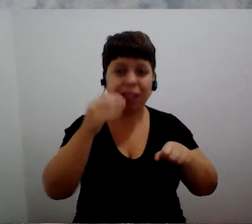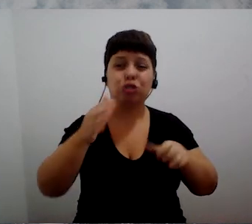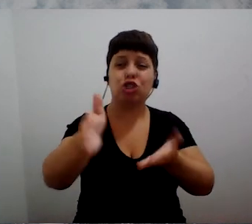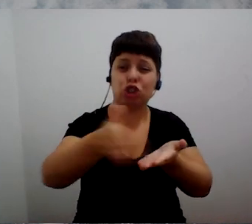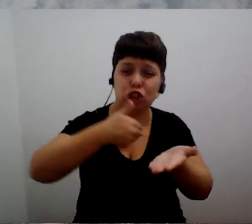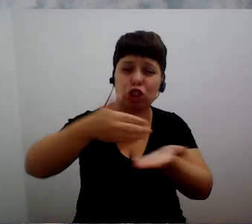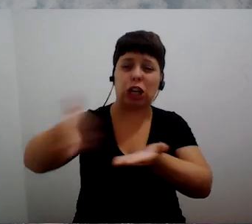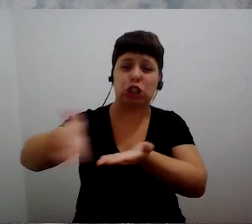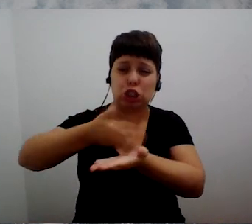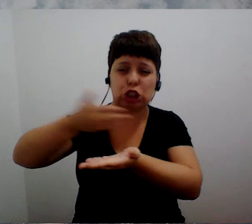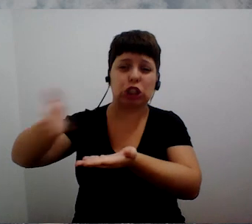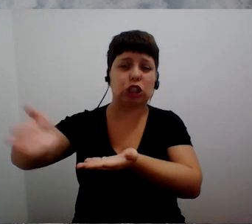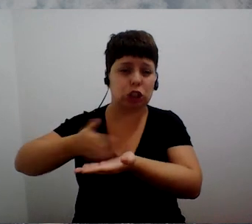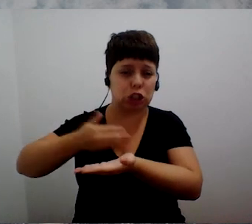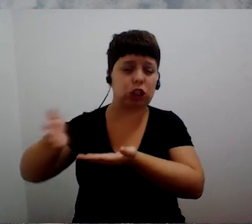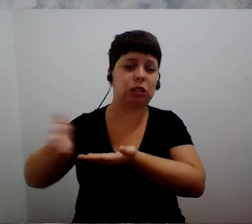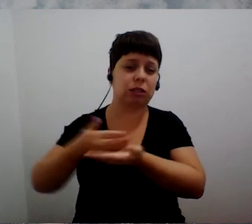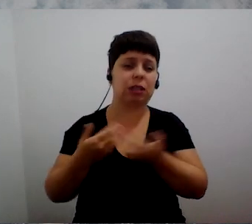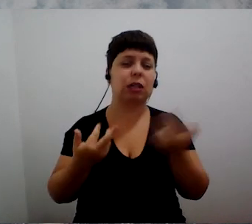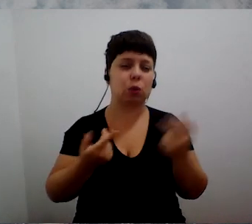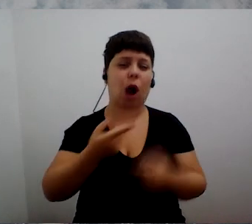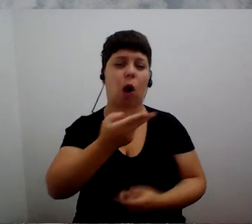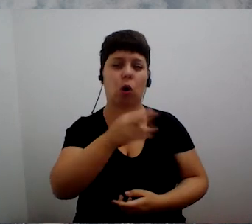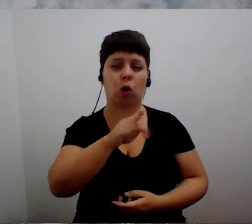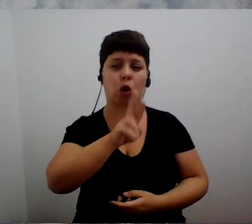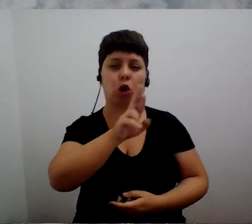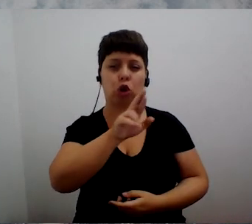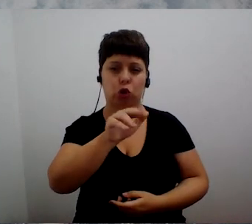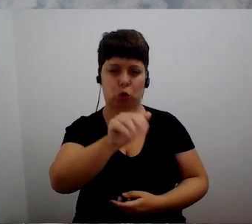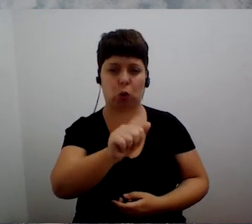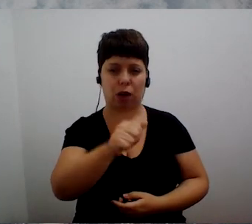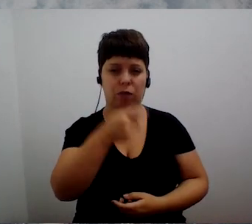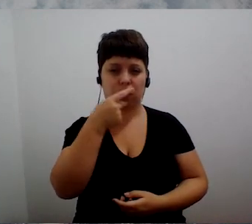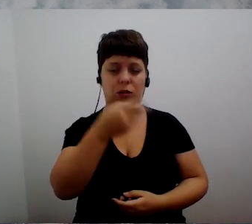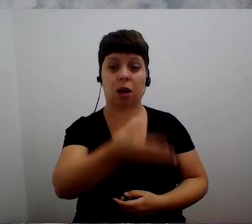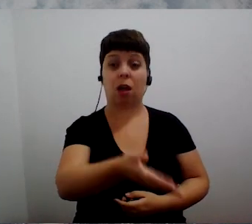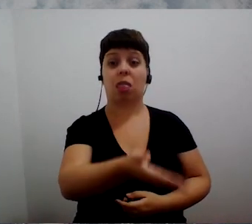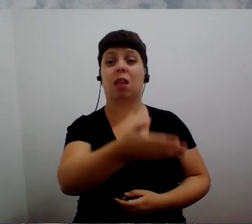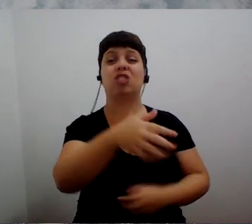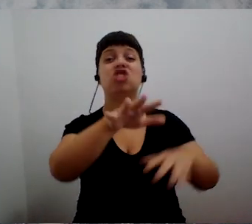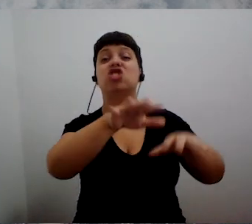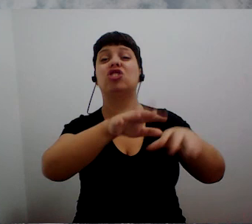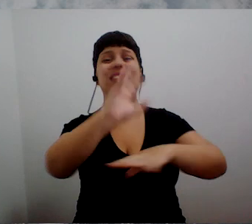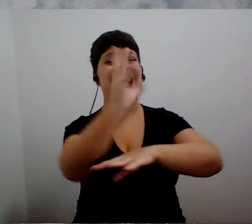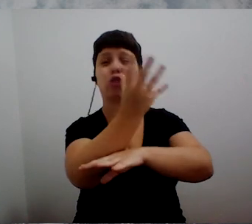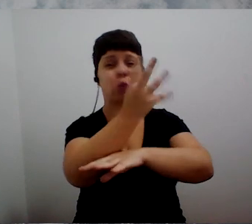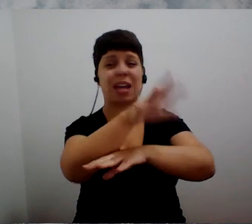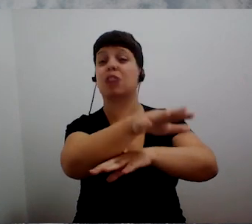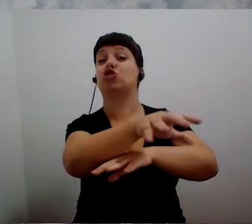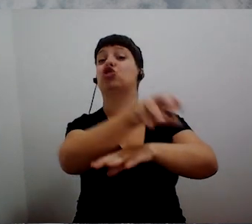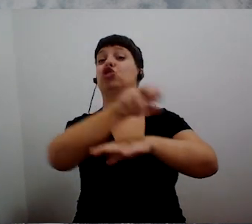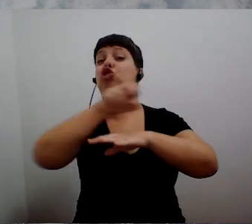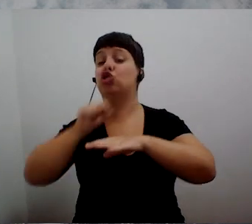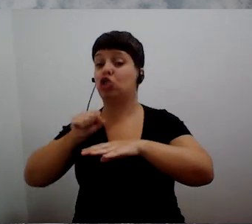collection, trying to take this from the environment, to make this, as Tu has said, putting